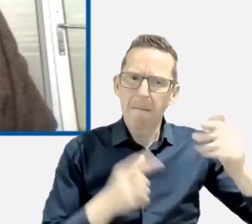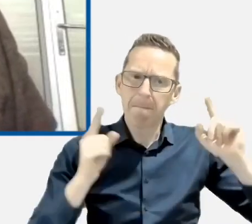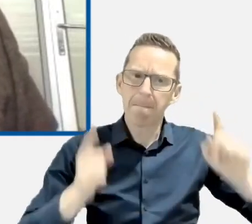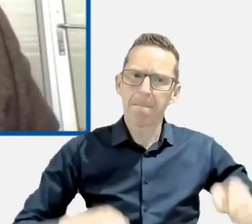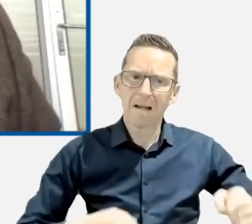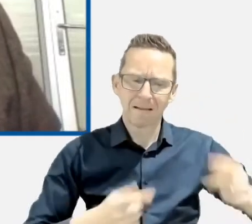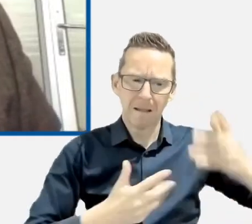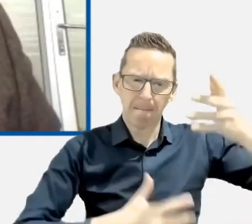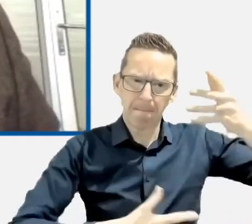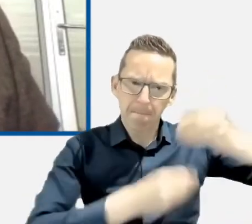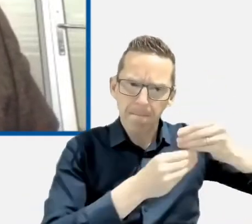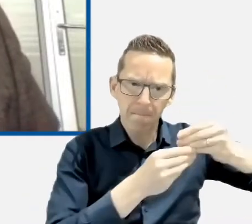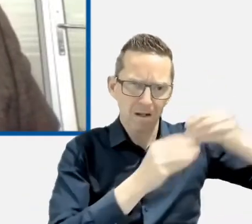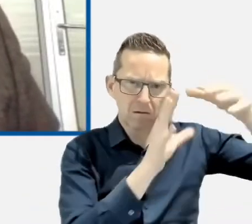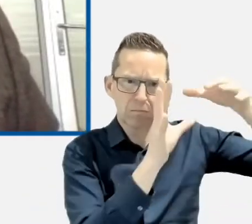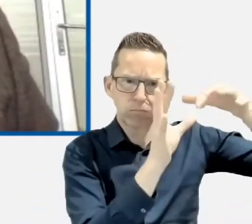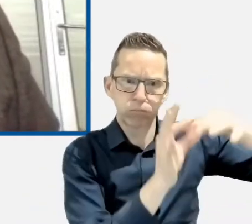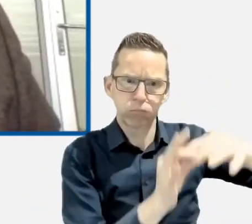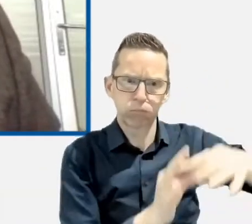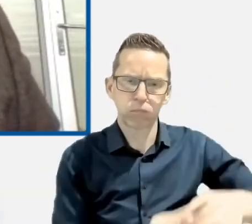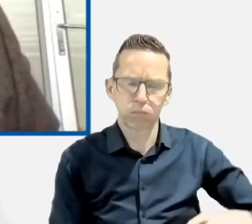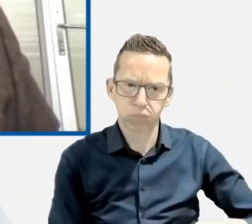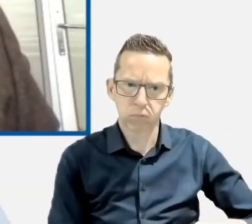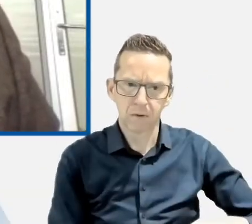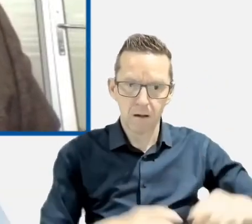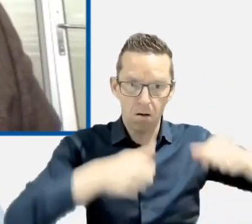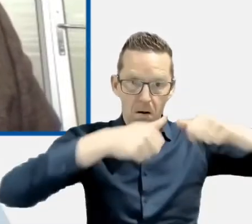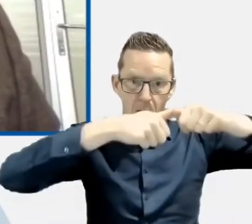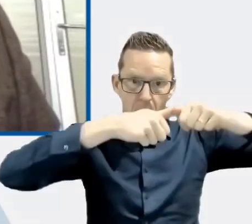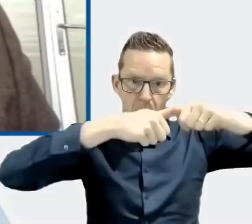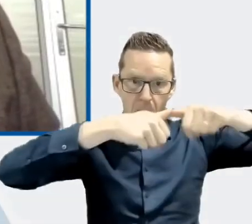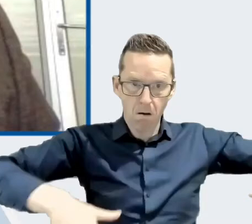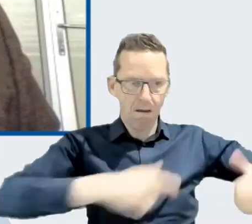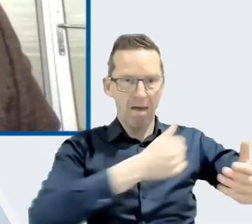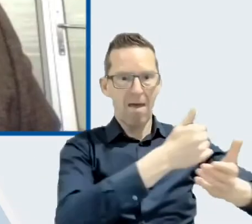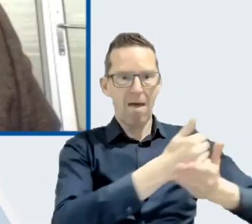strategies that can enable us to prevent new risks,